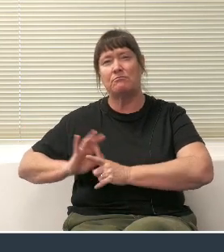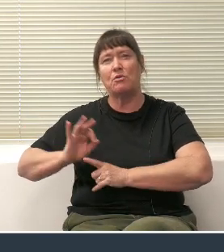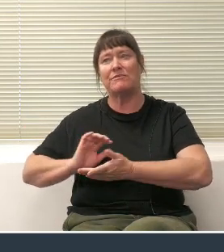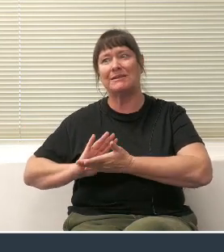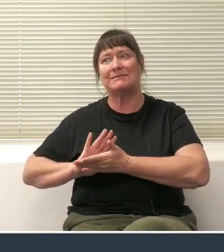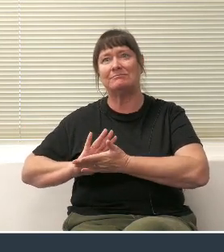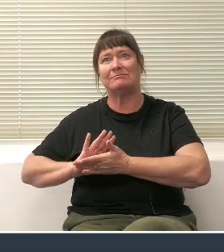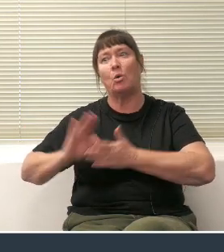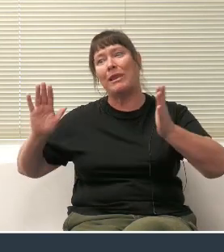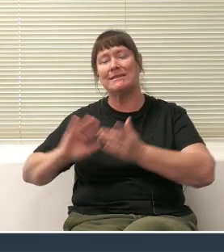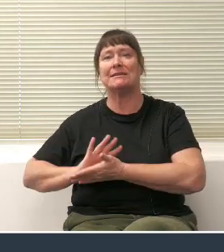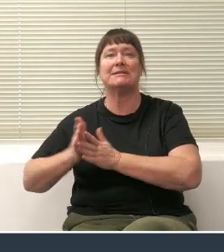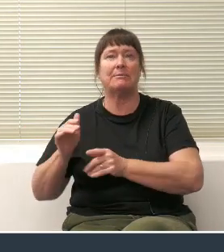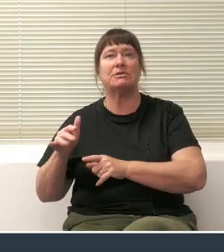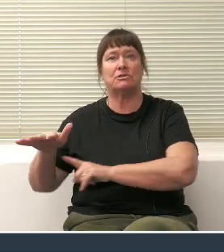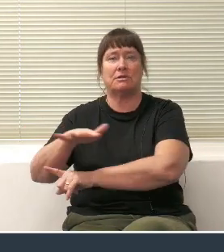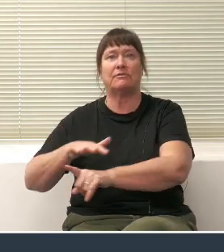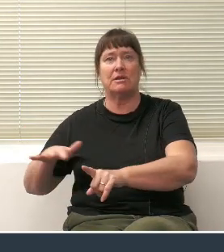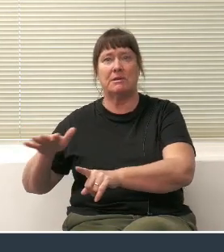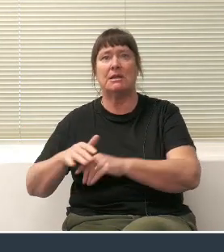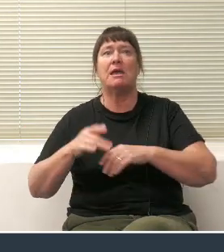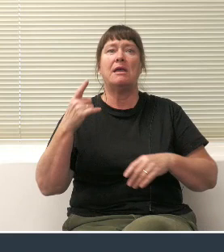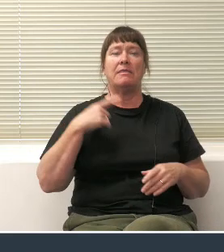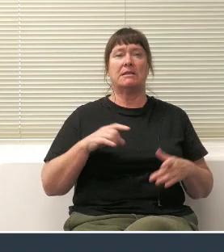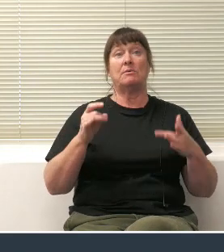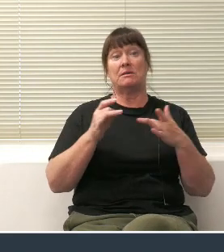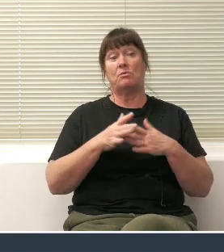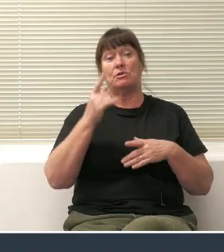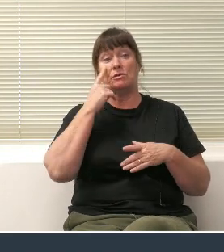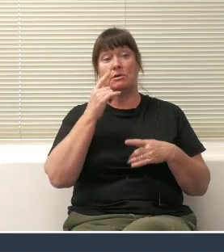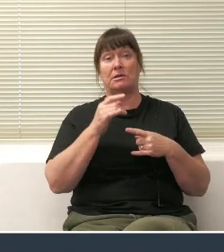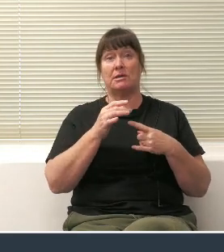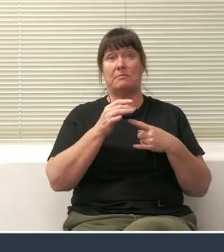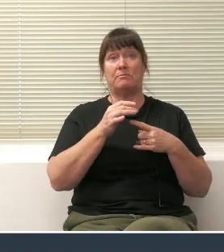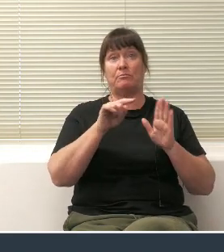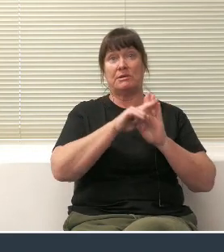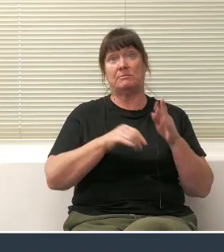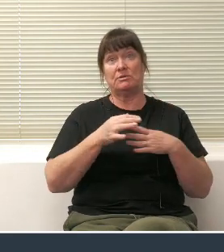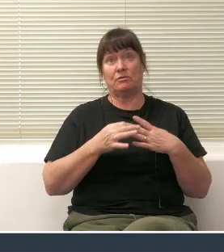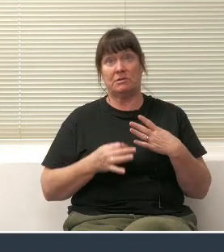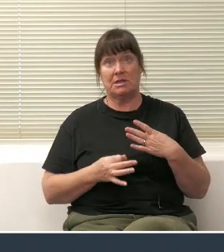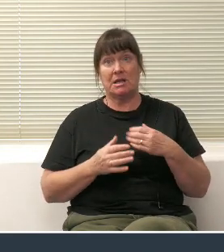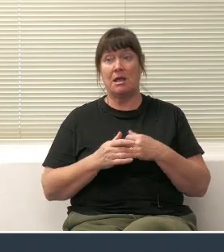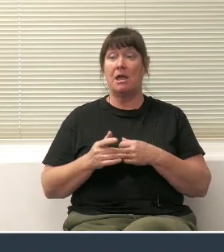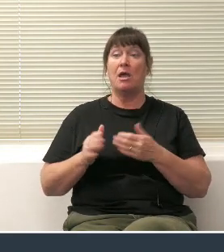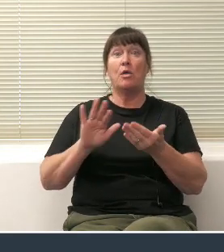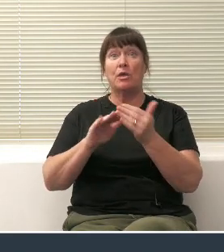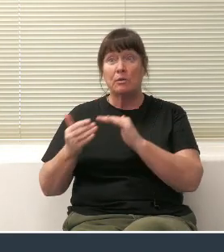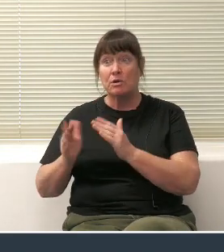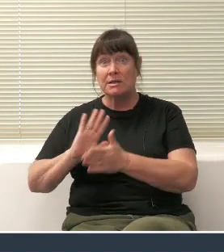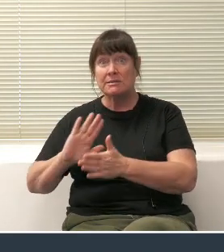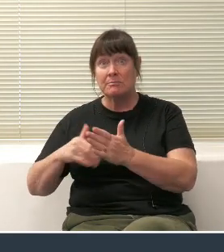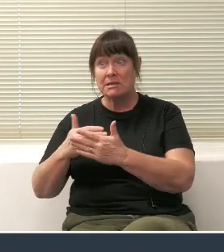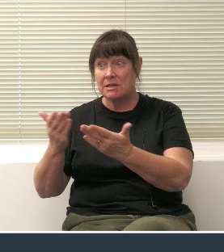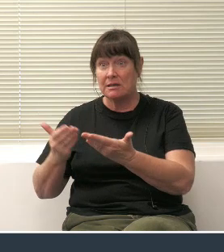those are the things that we have to consider when we set principles and criteria. So I think the the members of our community that submitted